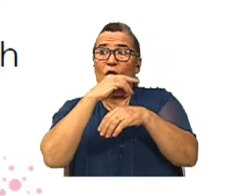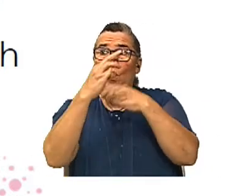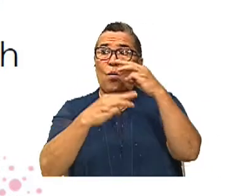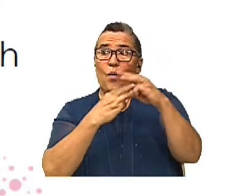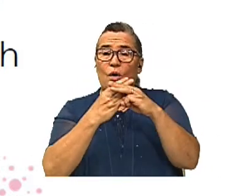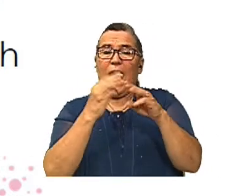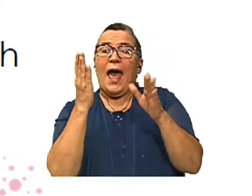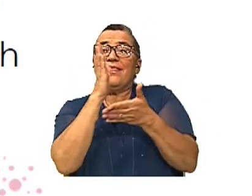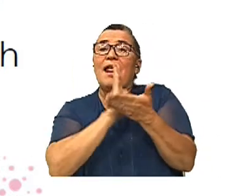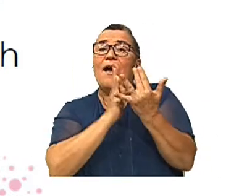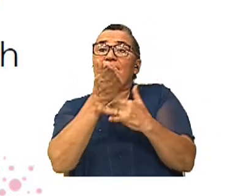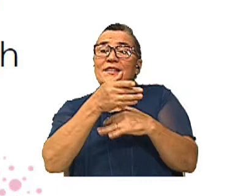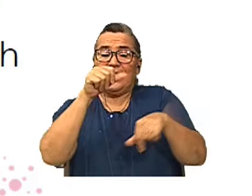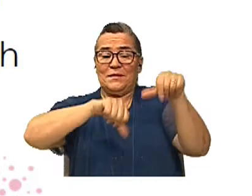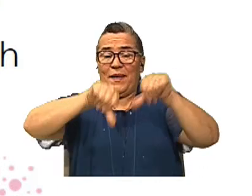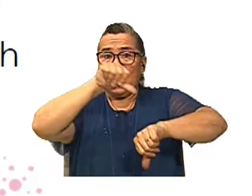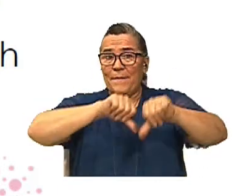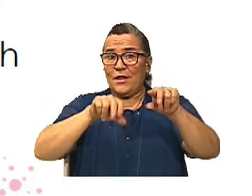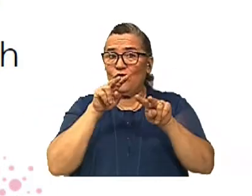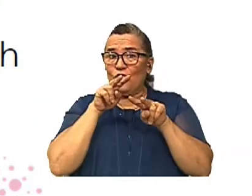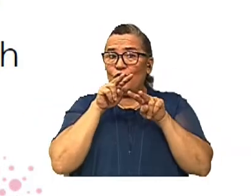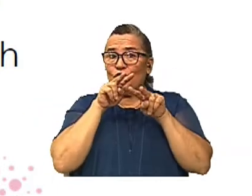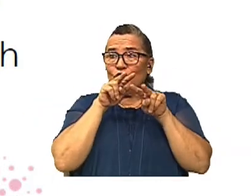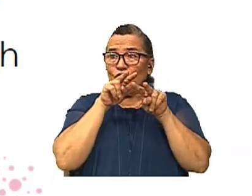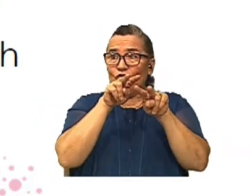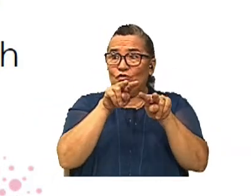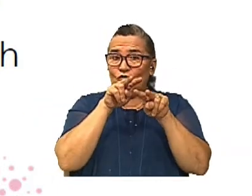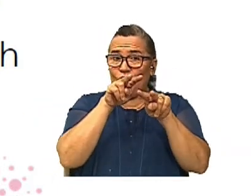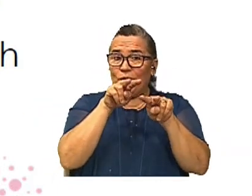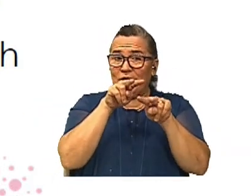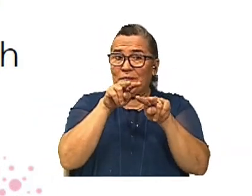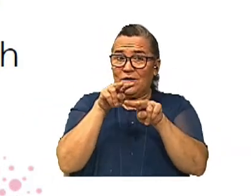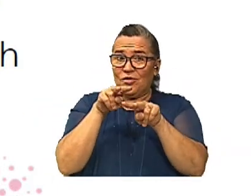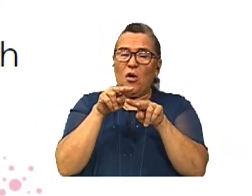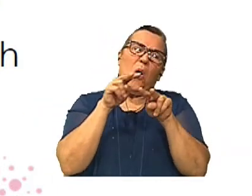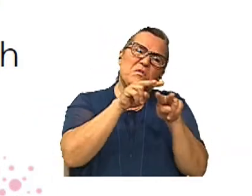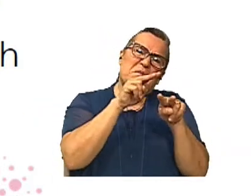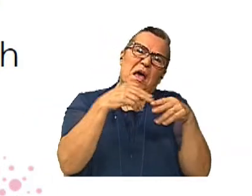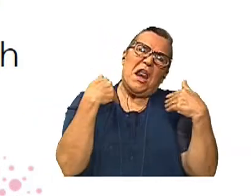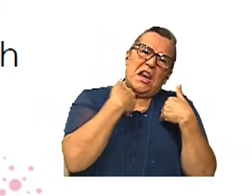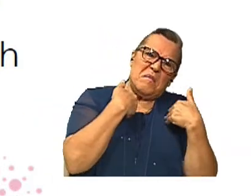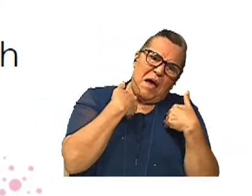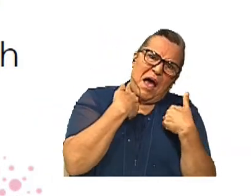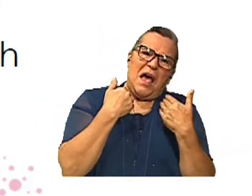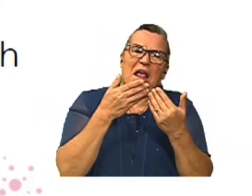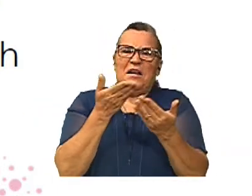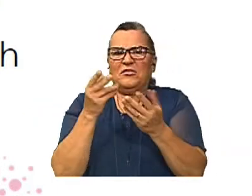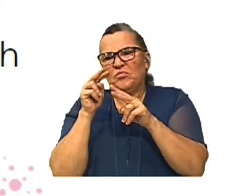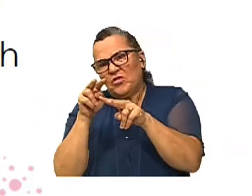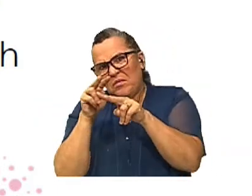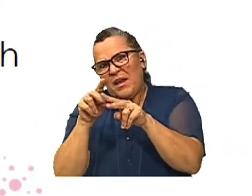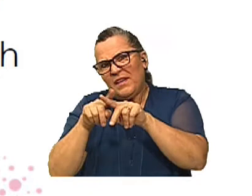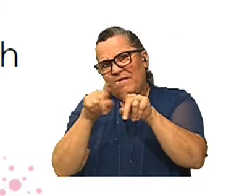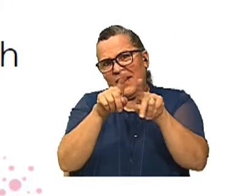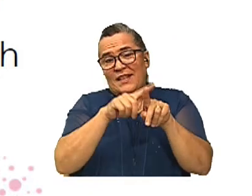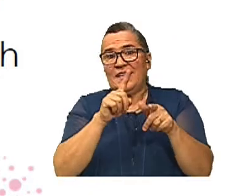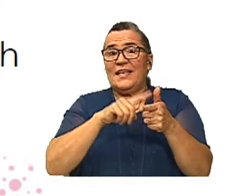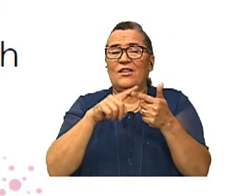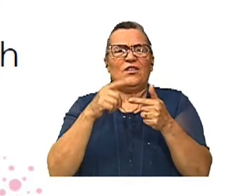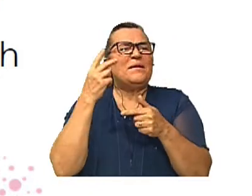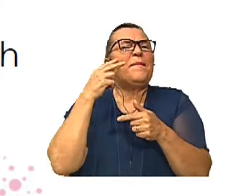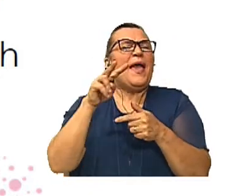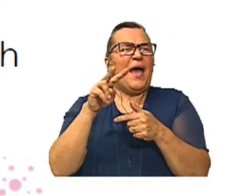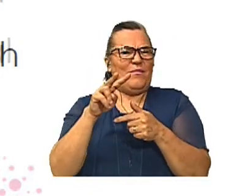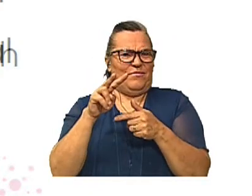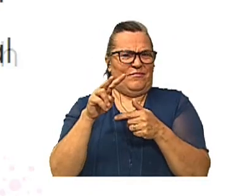guys? Going out and observe nature and animals, right? Okay. And let's see the